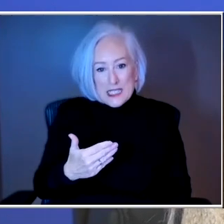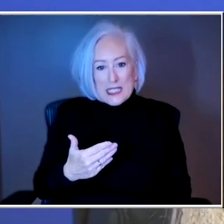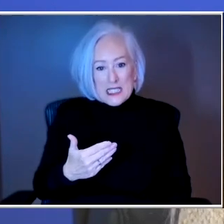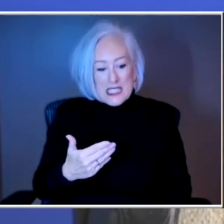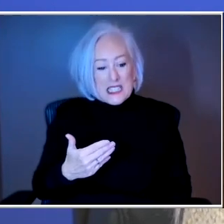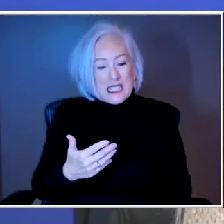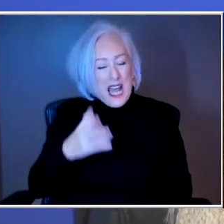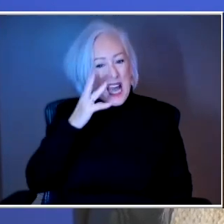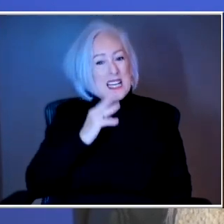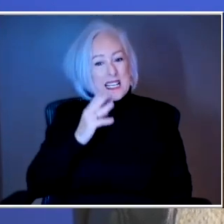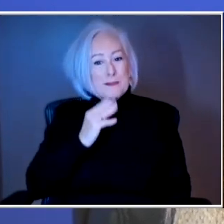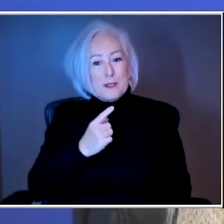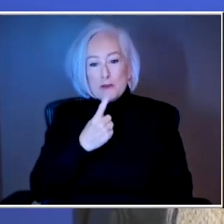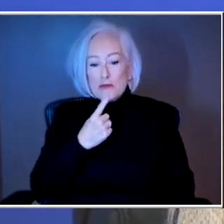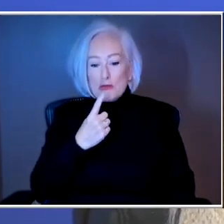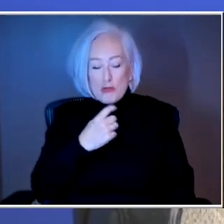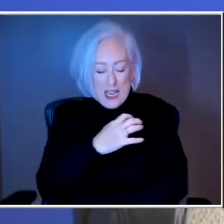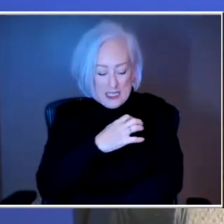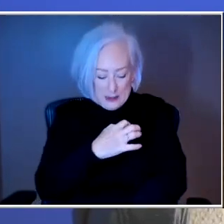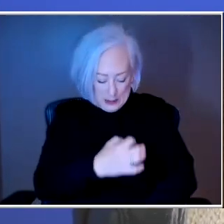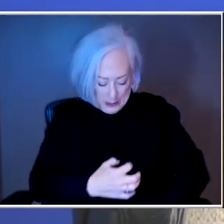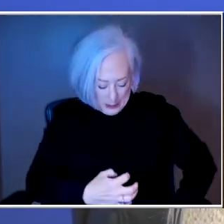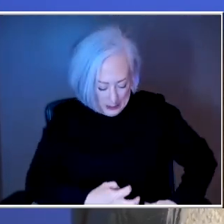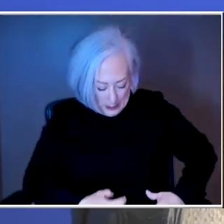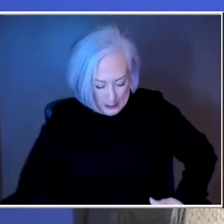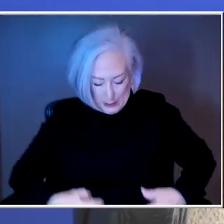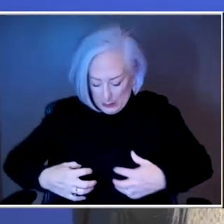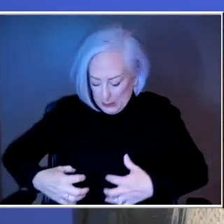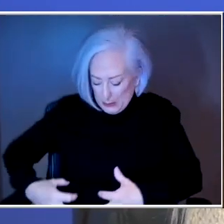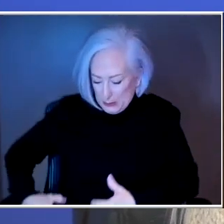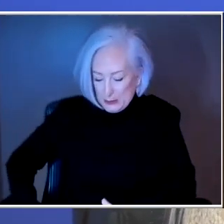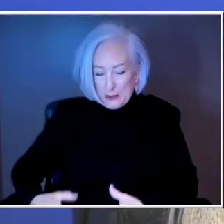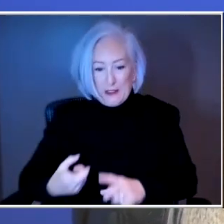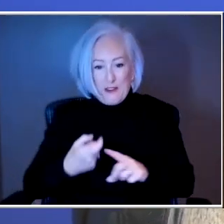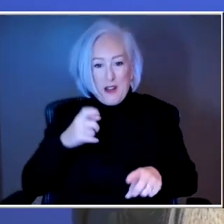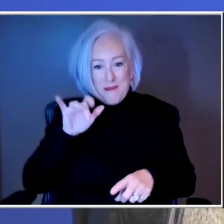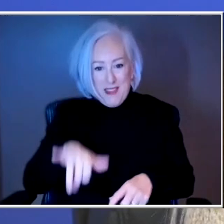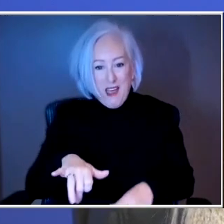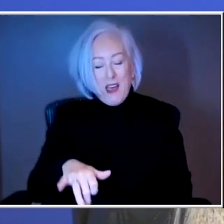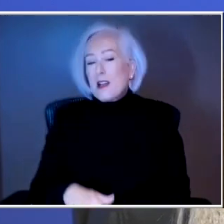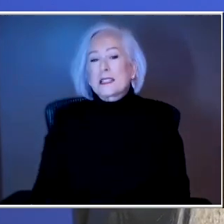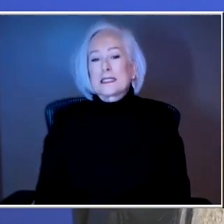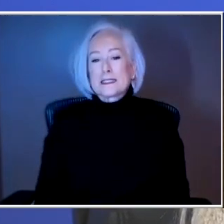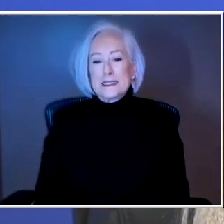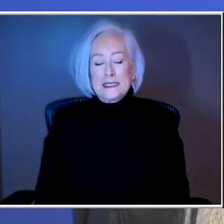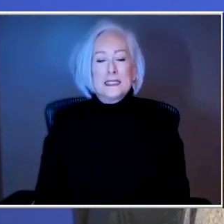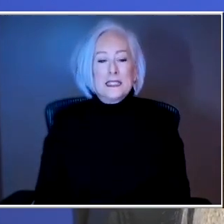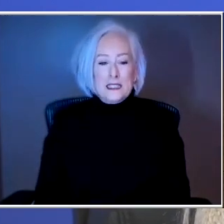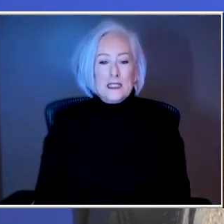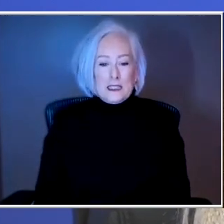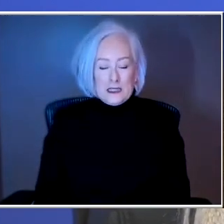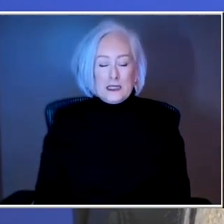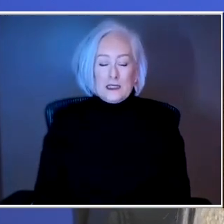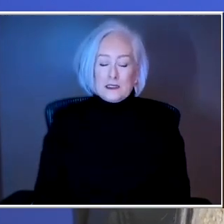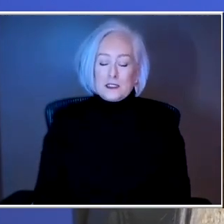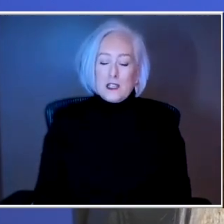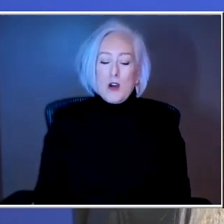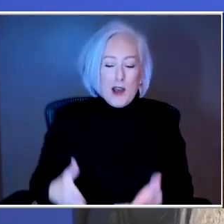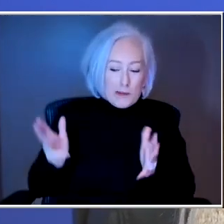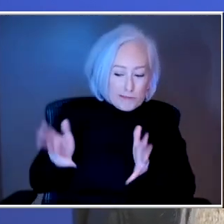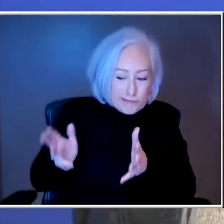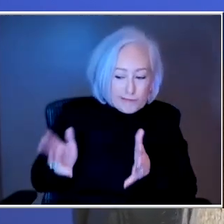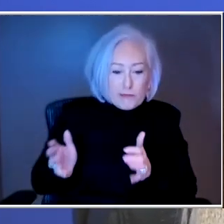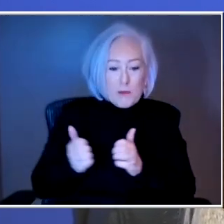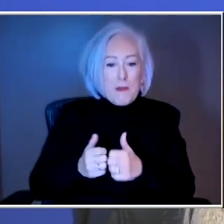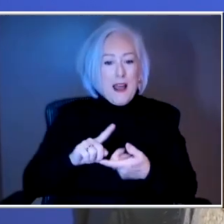happen with extra skin. And so I was talking to my friend Sandy, who said, hey,